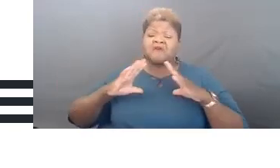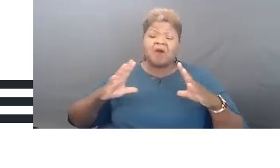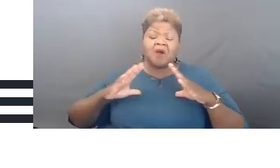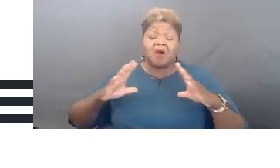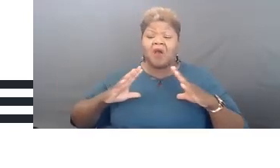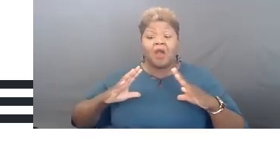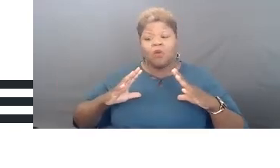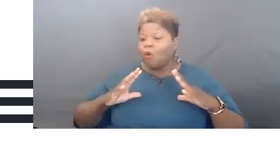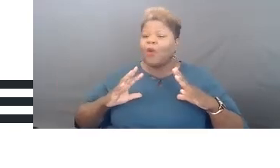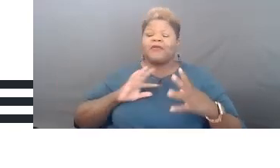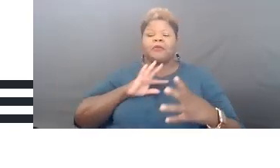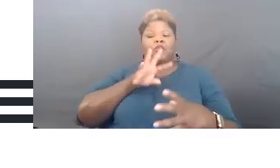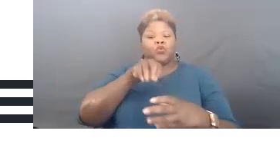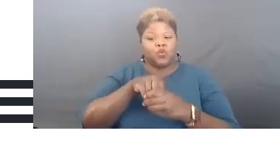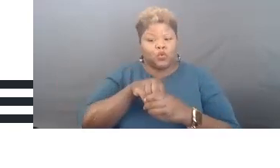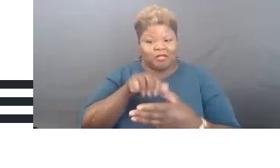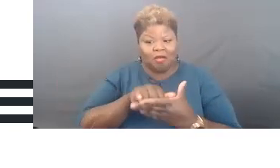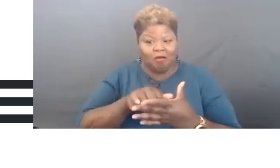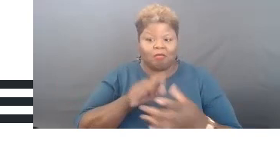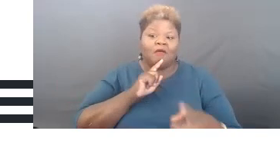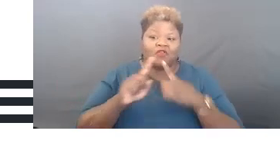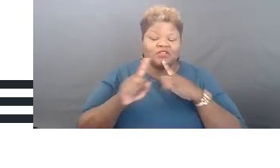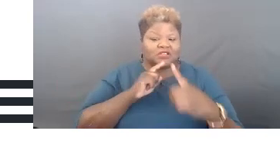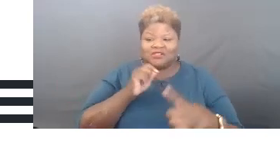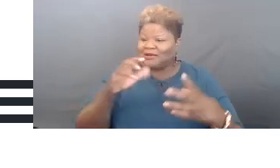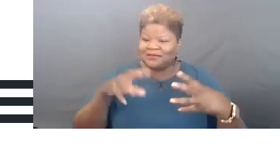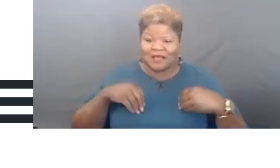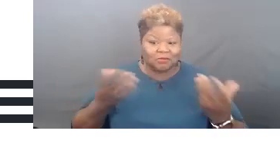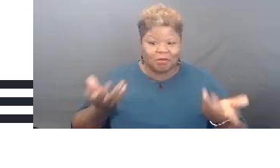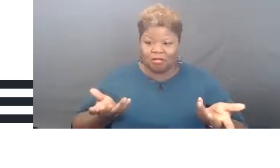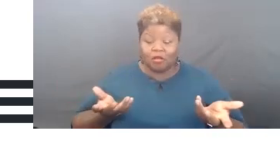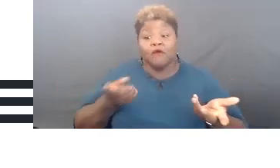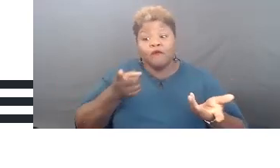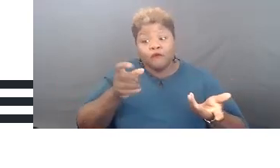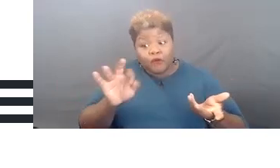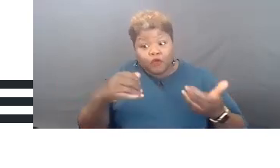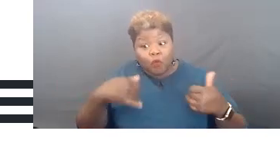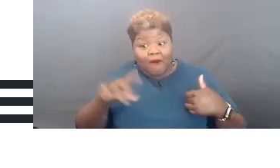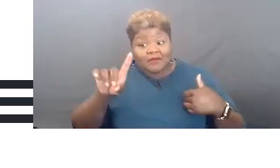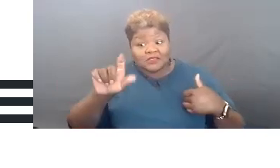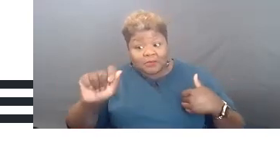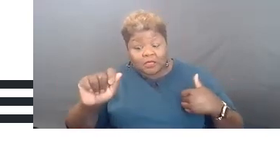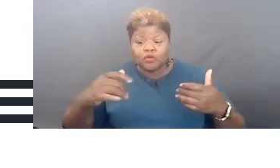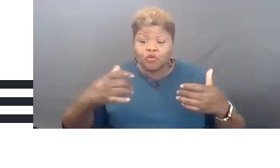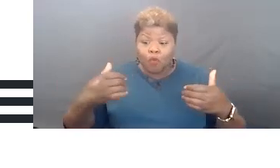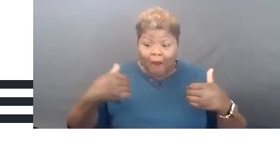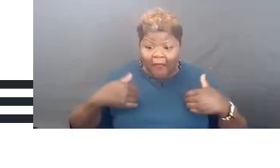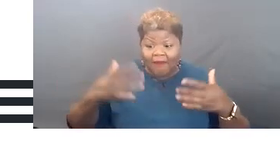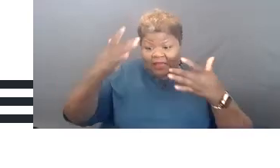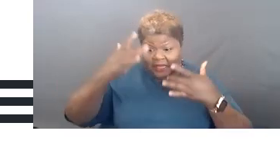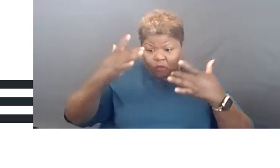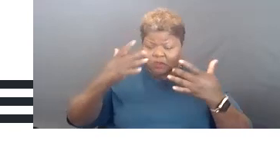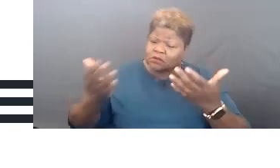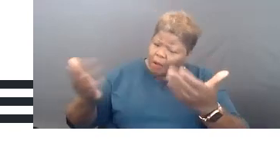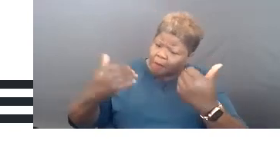part of that larger conversation, that's also unacceptable. If you have a disability, if you have illnesses, please take your seat at the